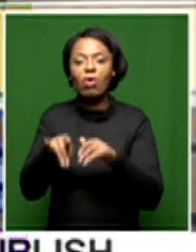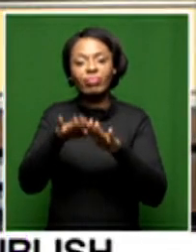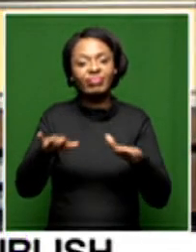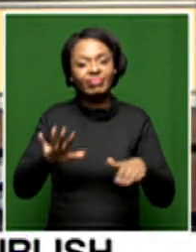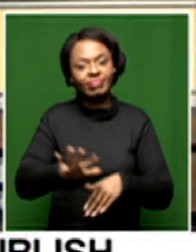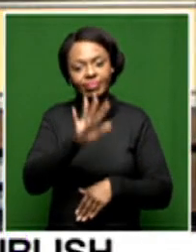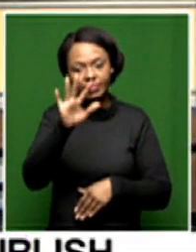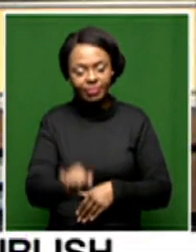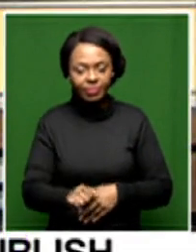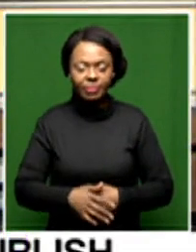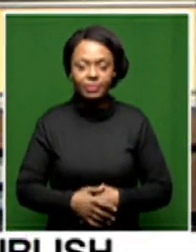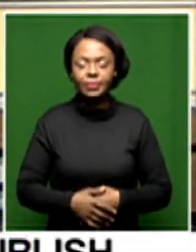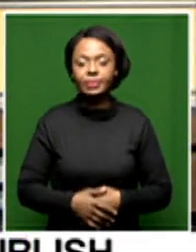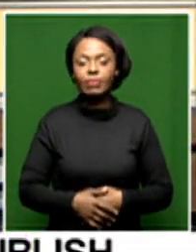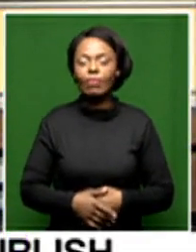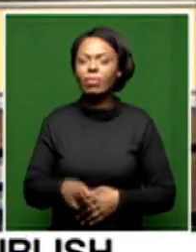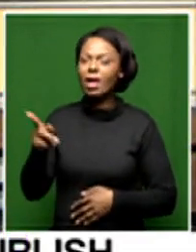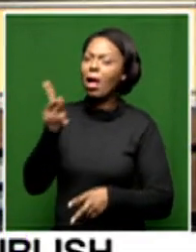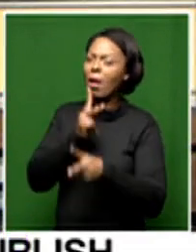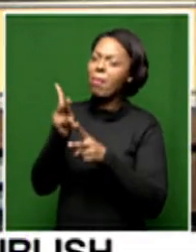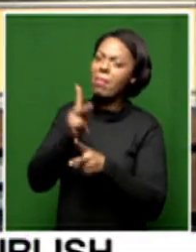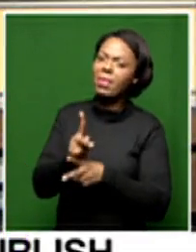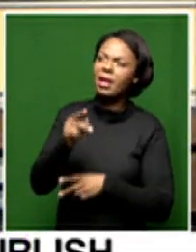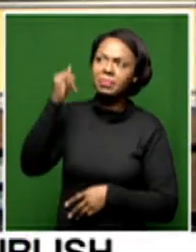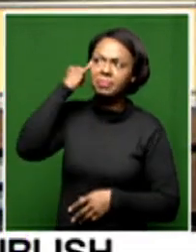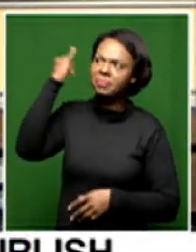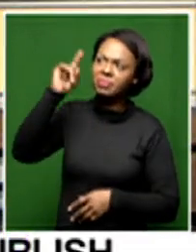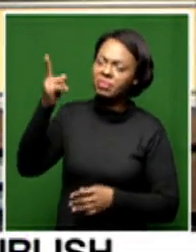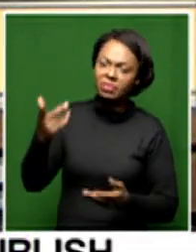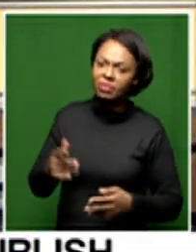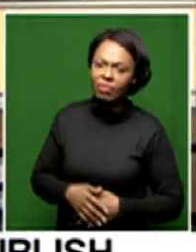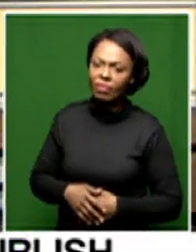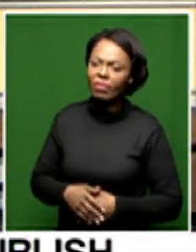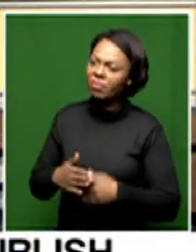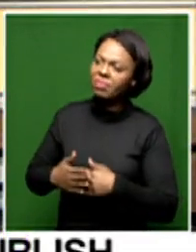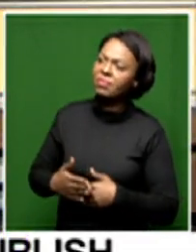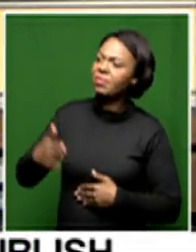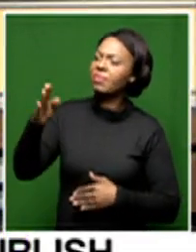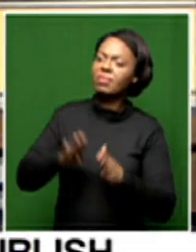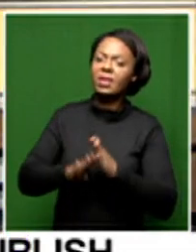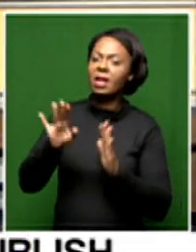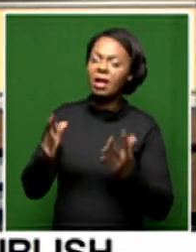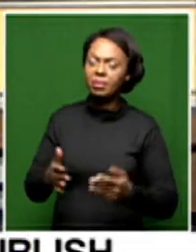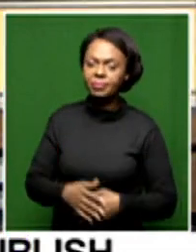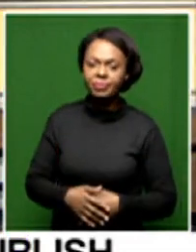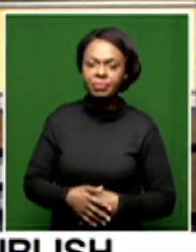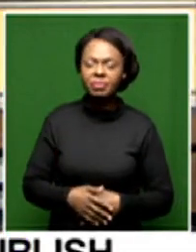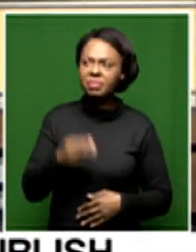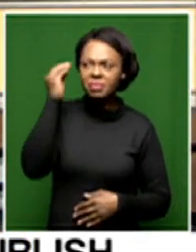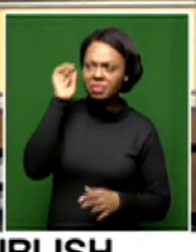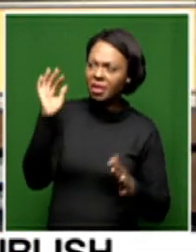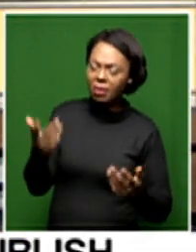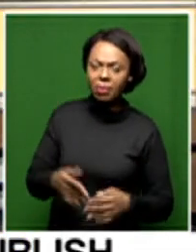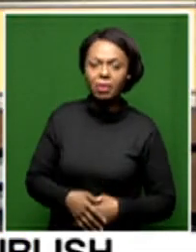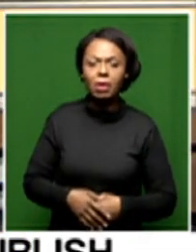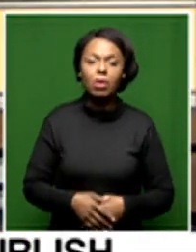Okay, so what have you planned with this initiative? How will it be brought forward? Sure.